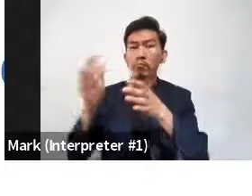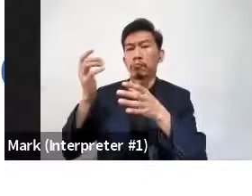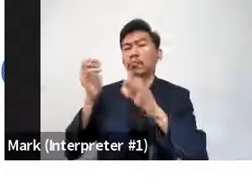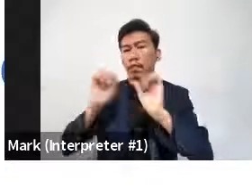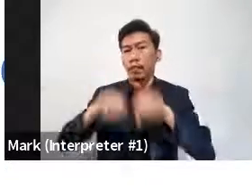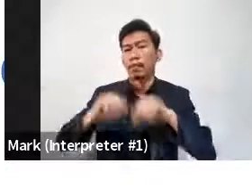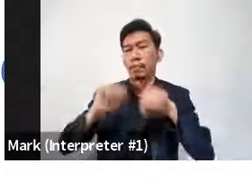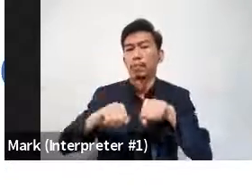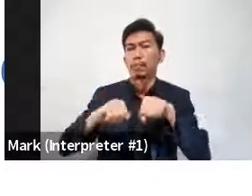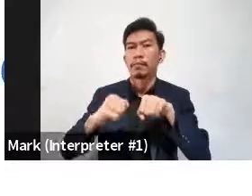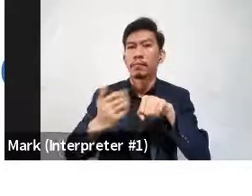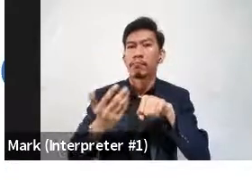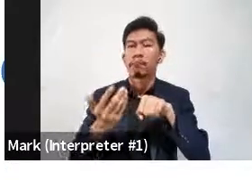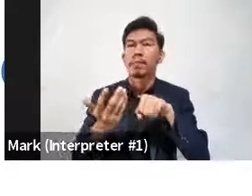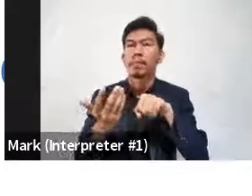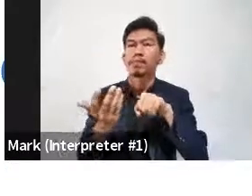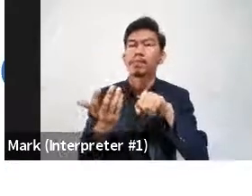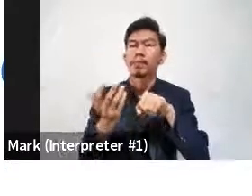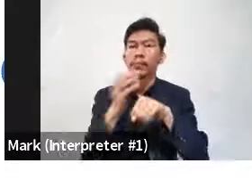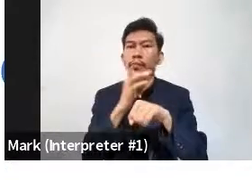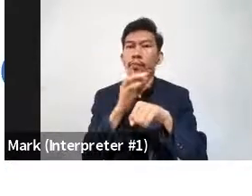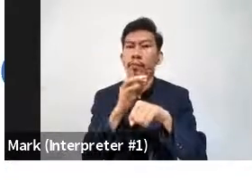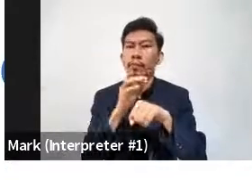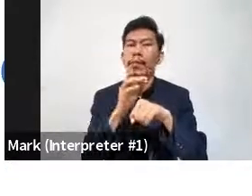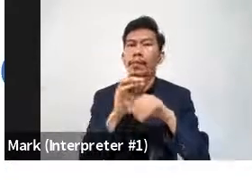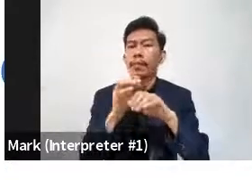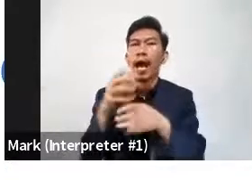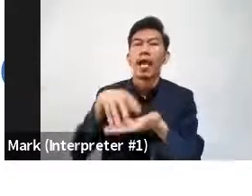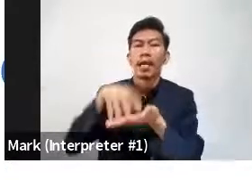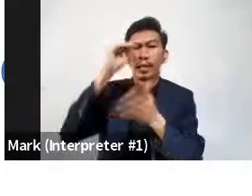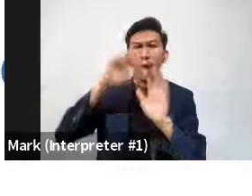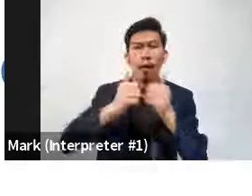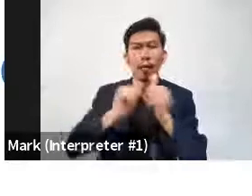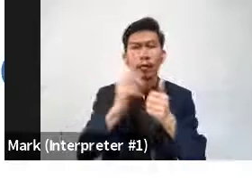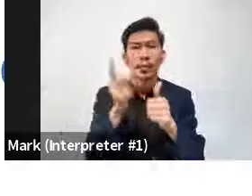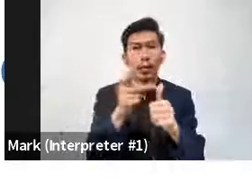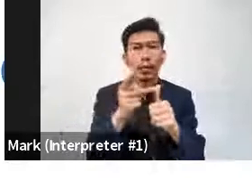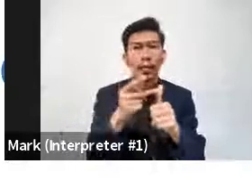this intervention on how to actually reprioritize. Otherwise, we cannot